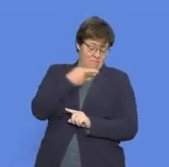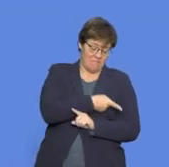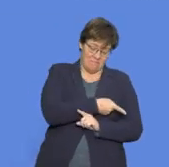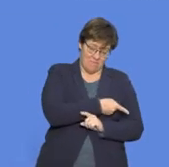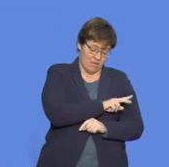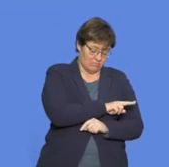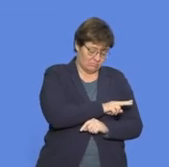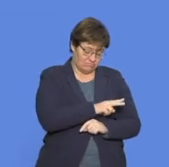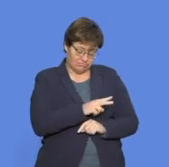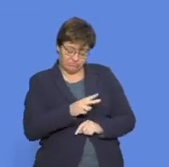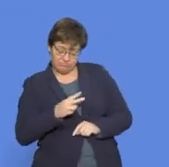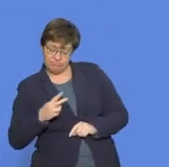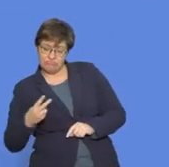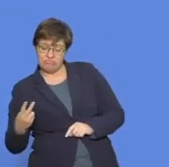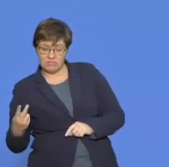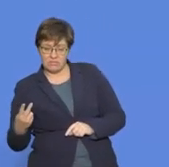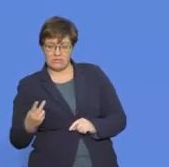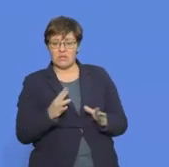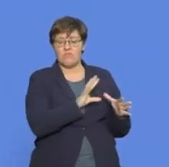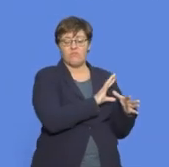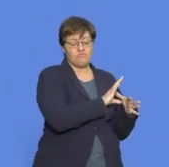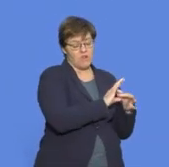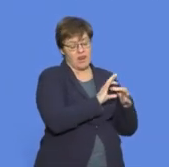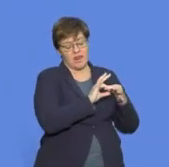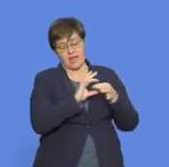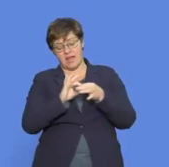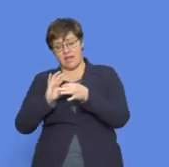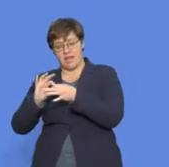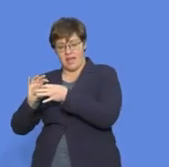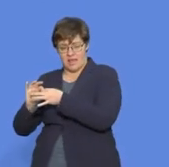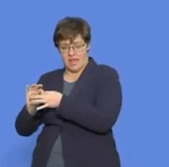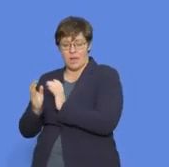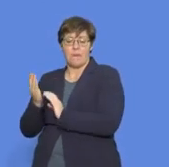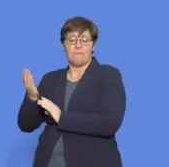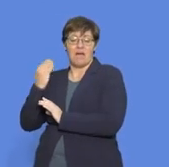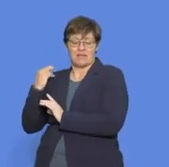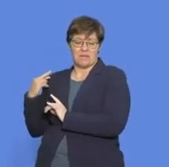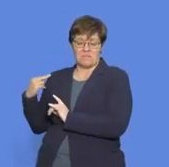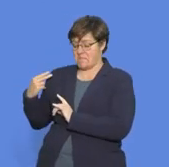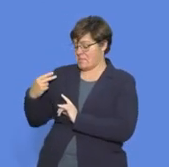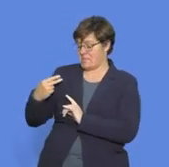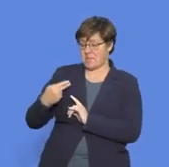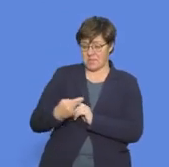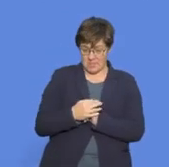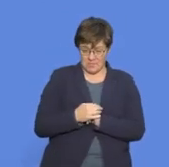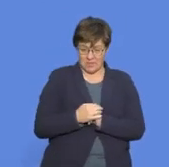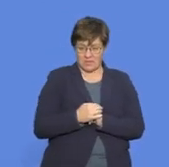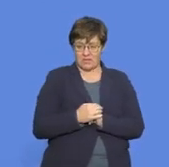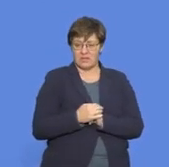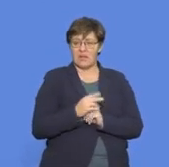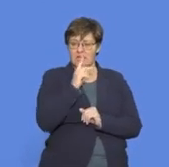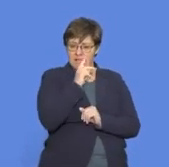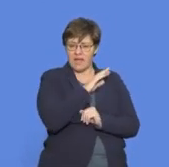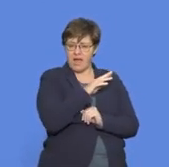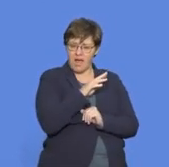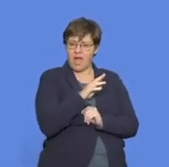organism and is related to all of those that have lived in the past. Okay, and as you can see through the diagram